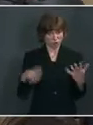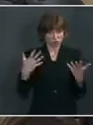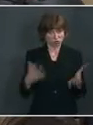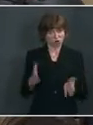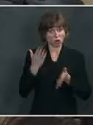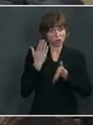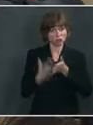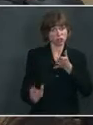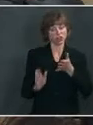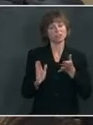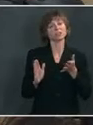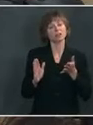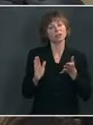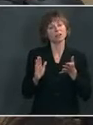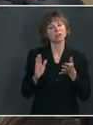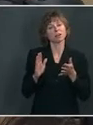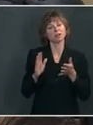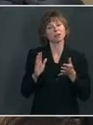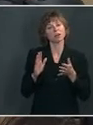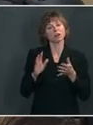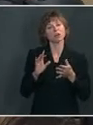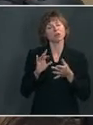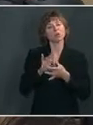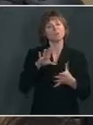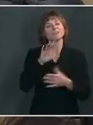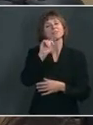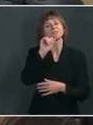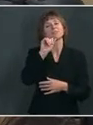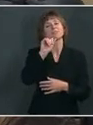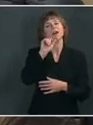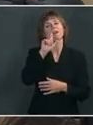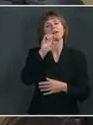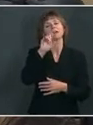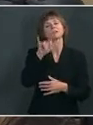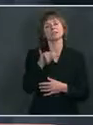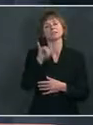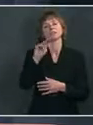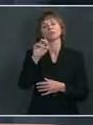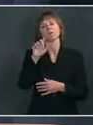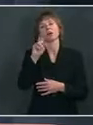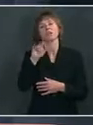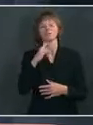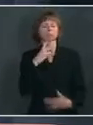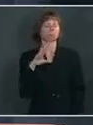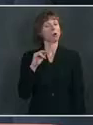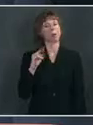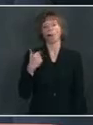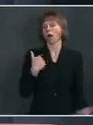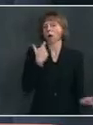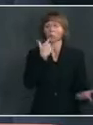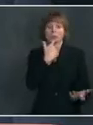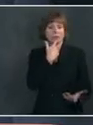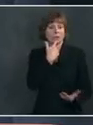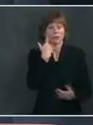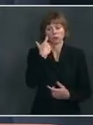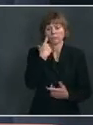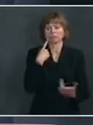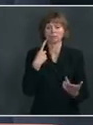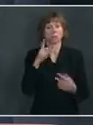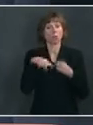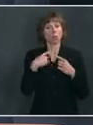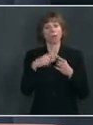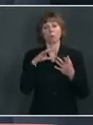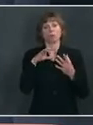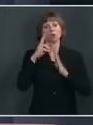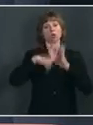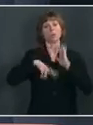appeal of Alexei Navalny, anything else that you'd like to add beyond what you've said? No, as I noted the other day, and as was clear in the readout that we